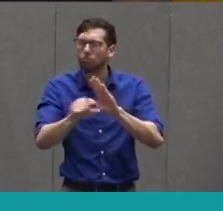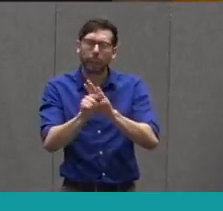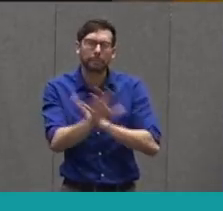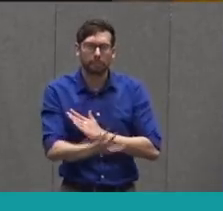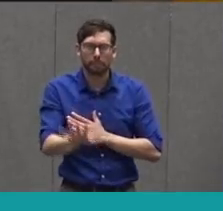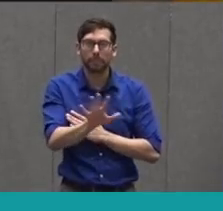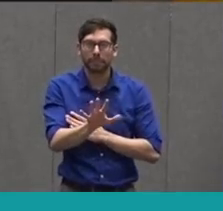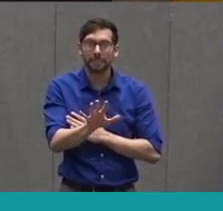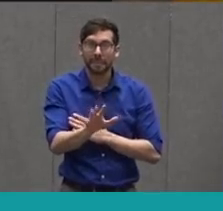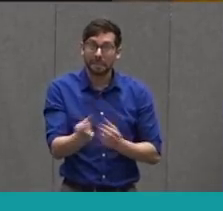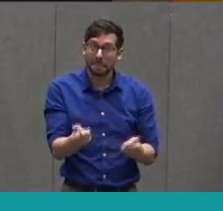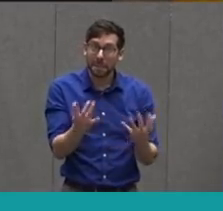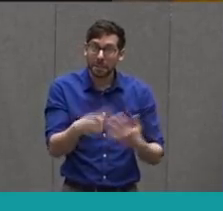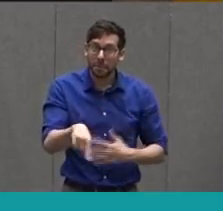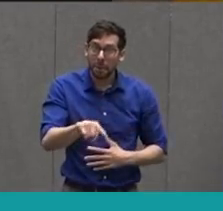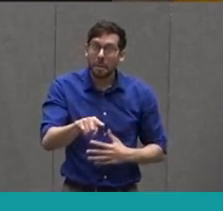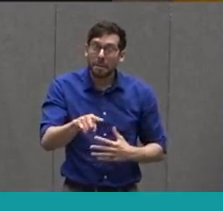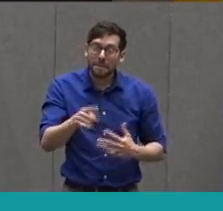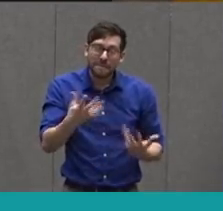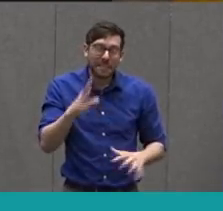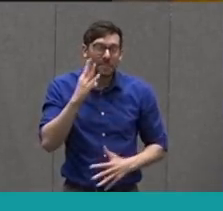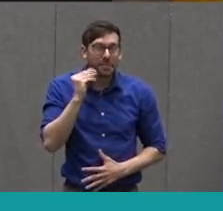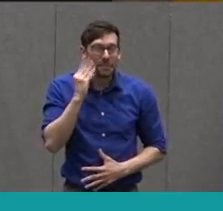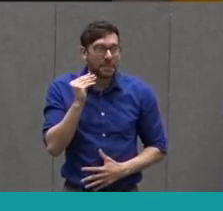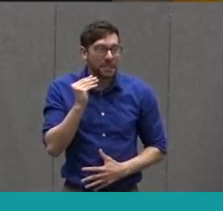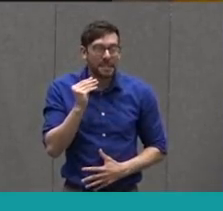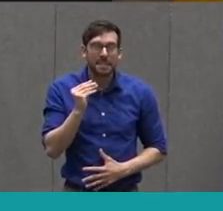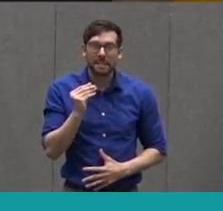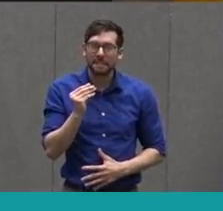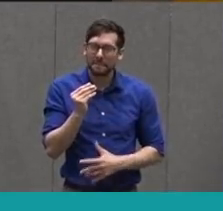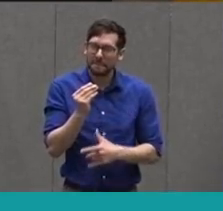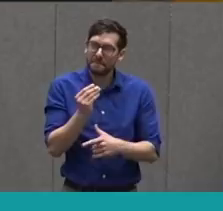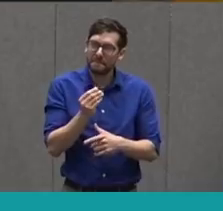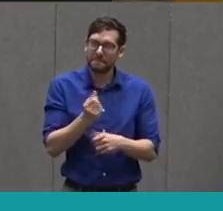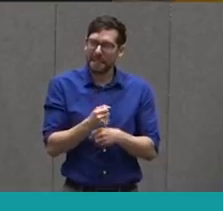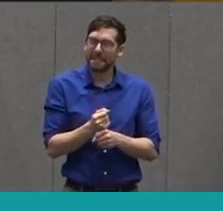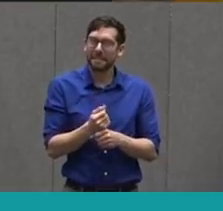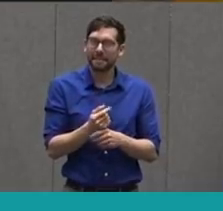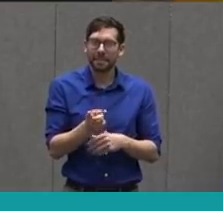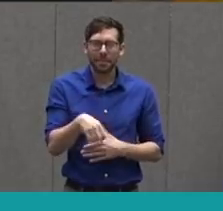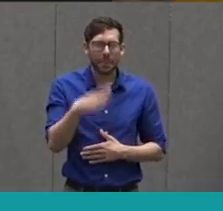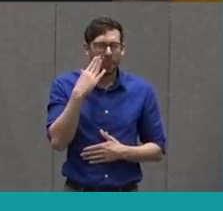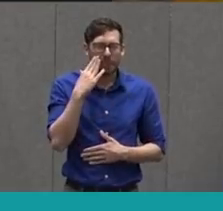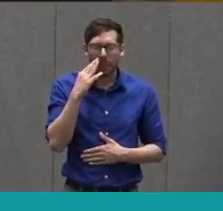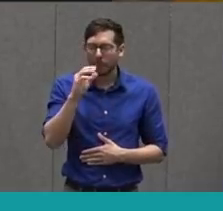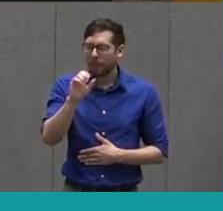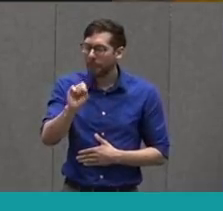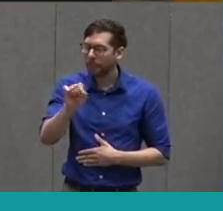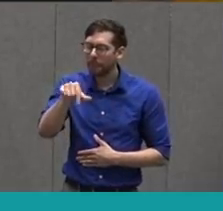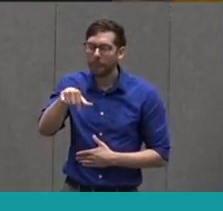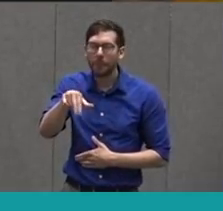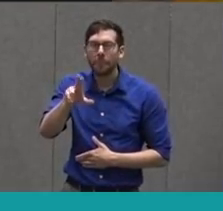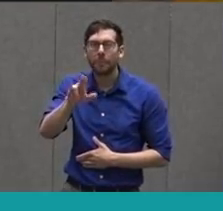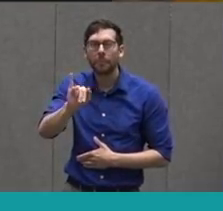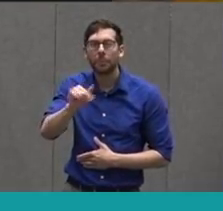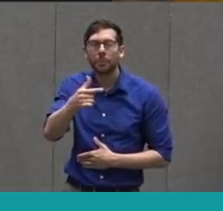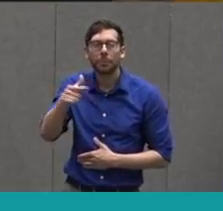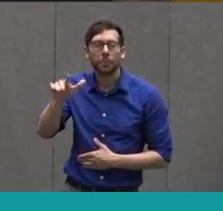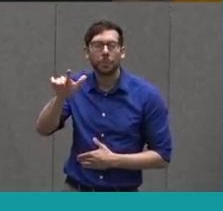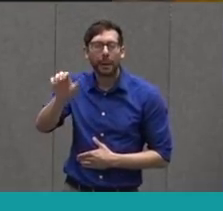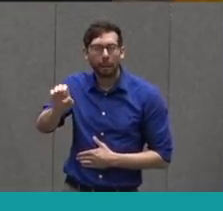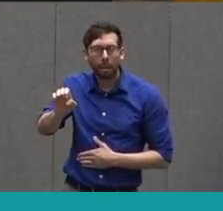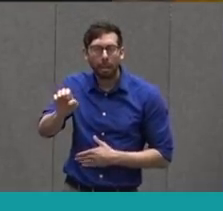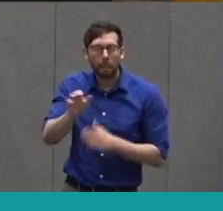grades, you may have made one. Probably you know what a squiggle book is, or a squiggle journal, you might have called